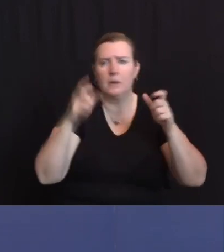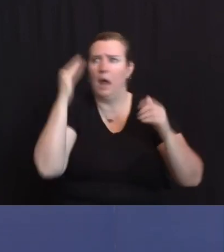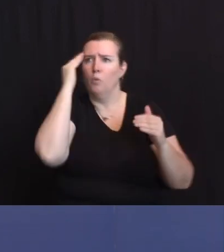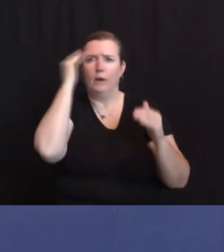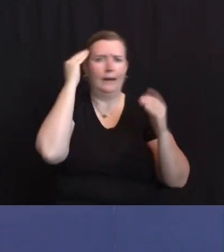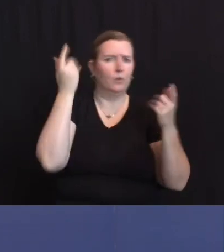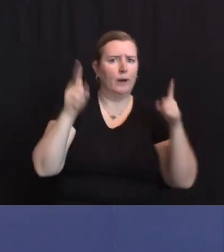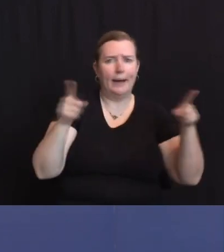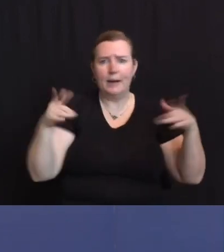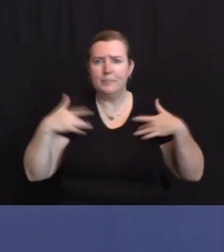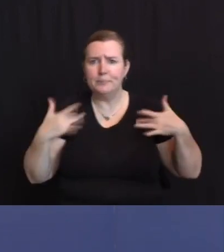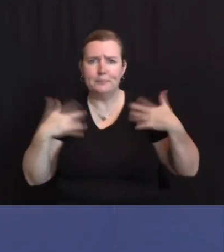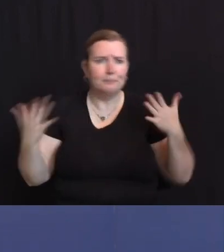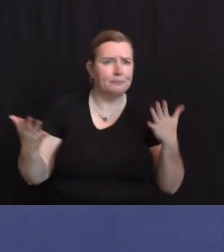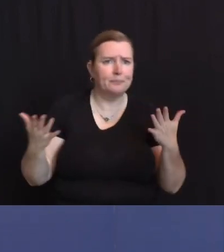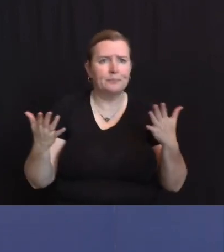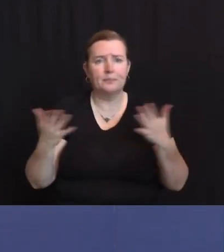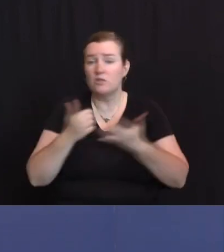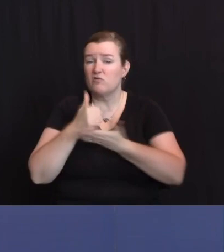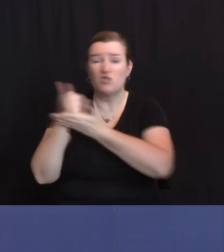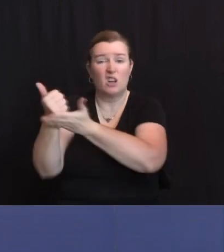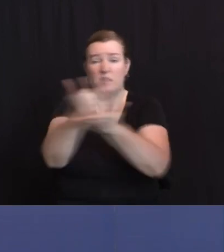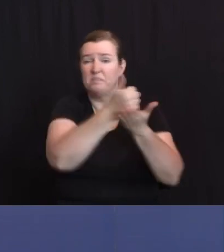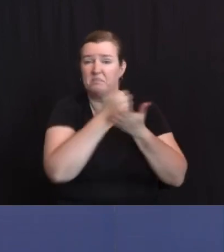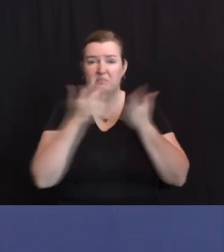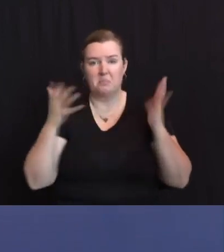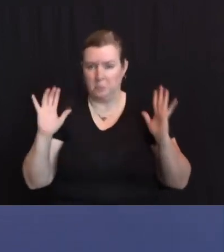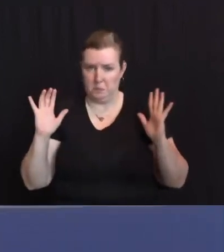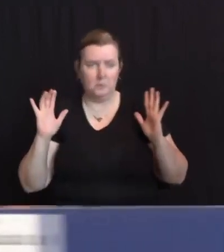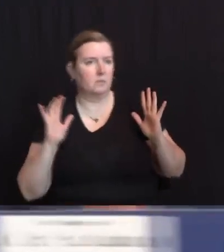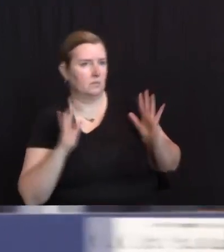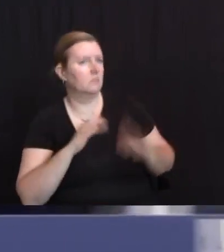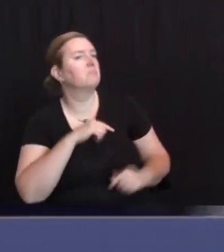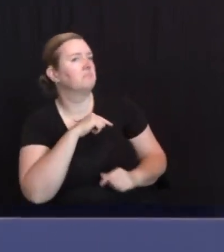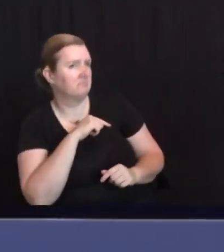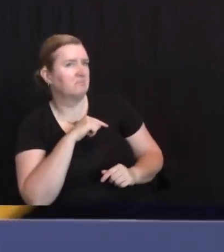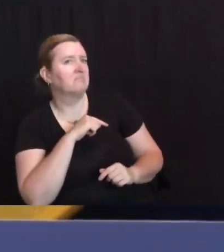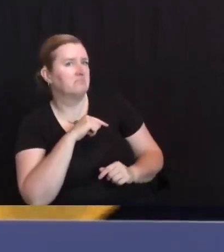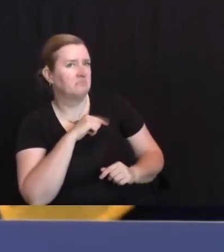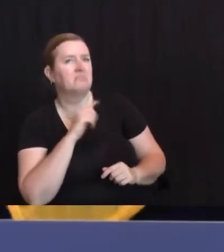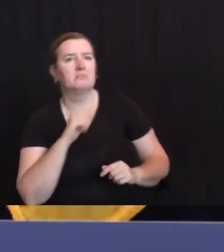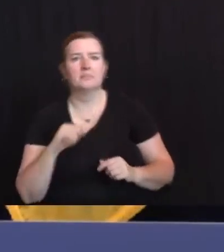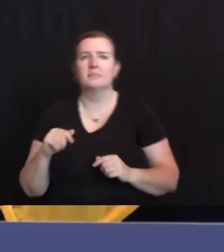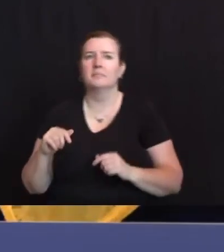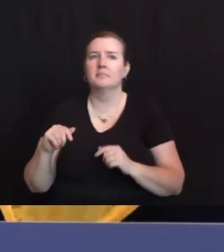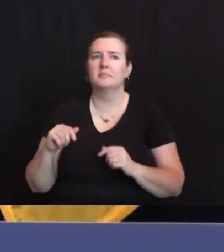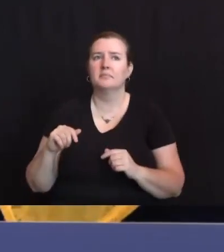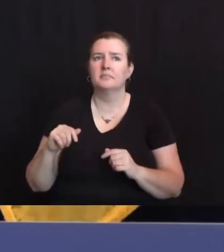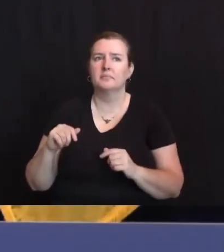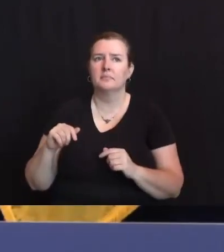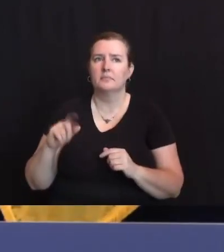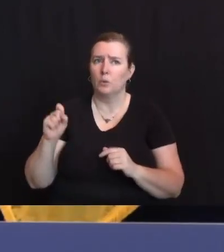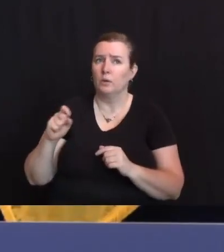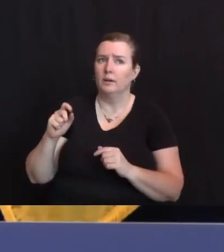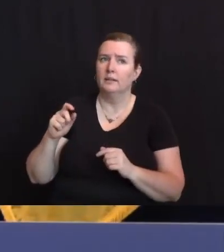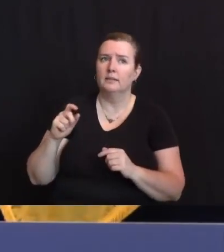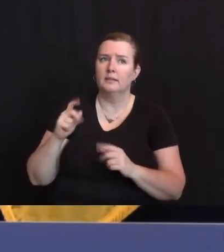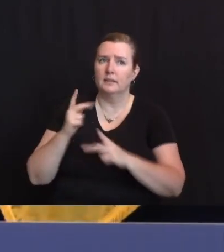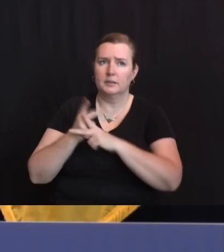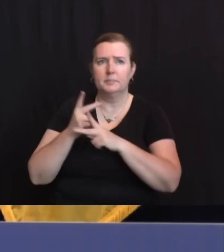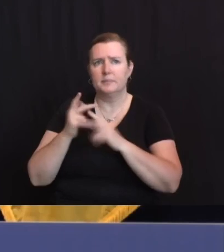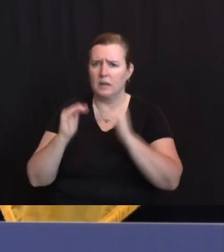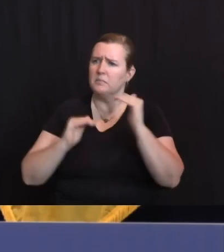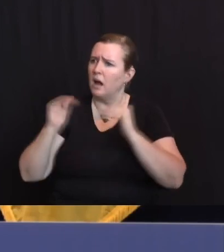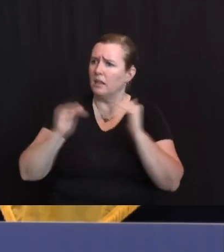are, if we can help, we certainly will. Amen. And again, the only thing we got to balance is we got to make sure we've got a